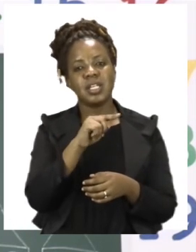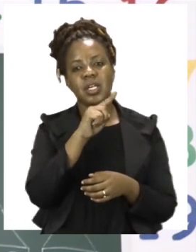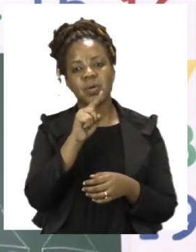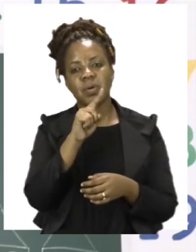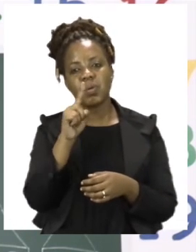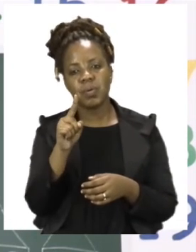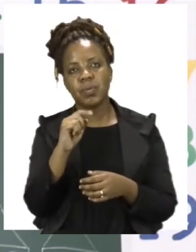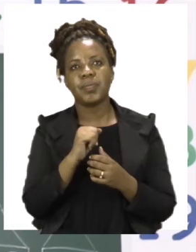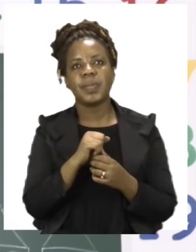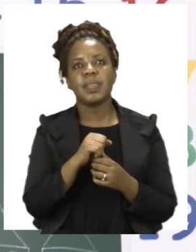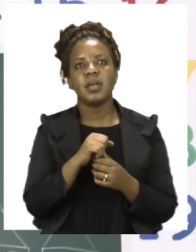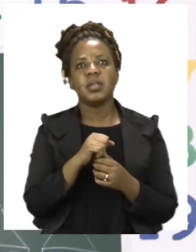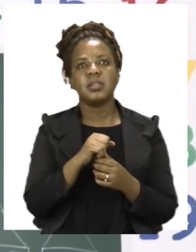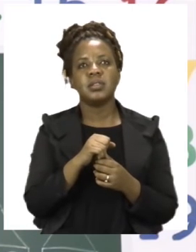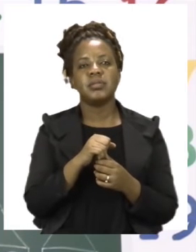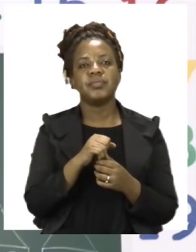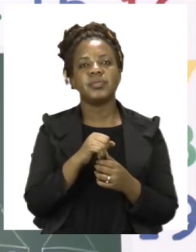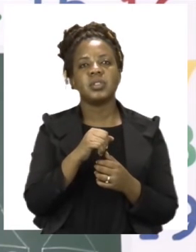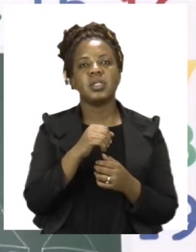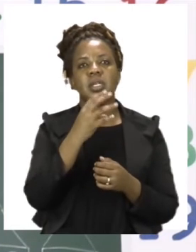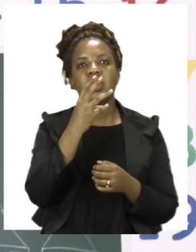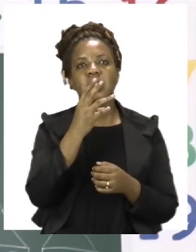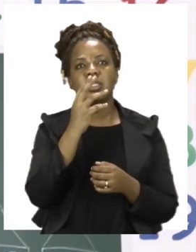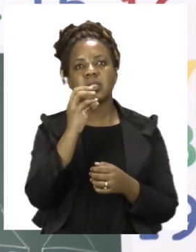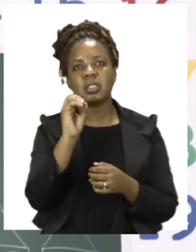and say the next number, which is